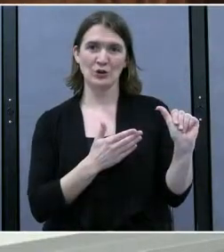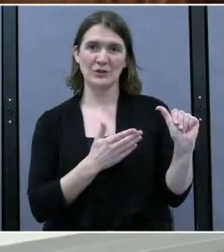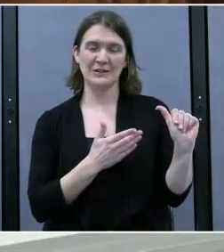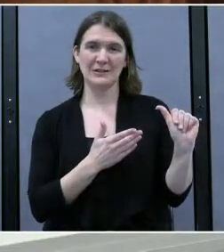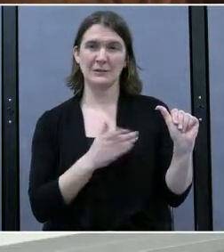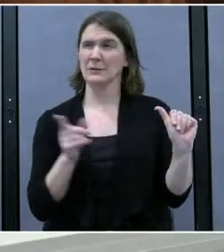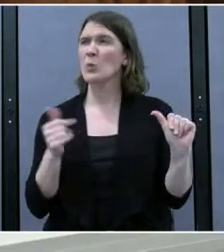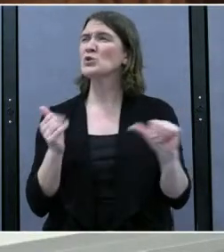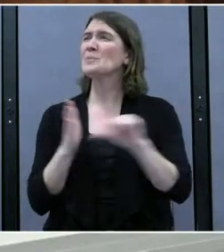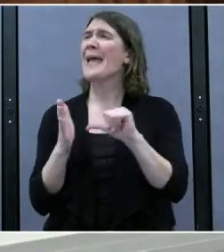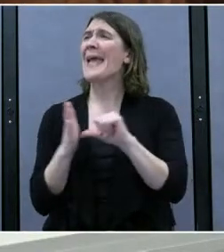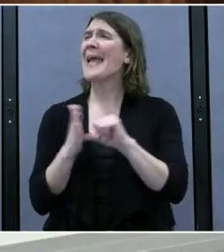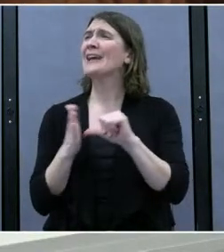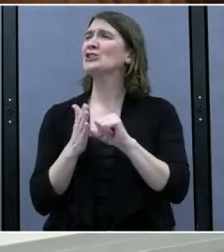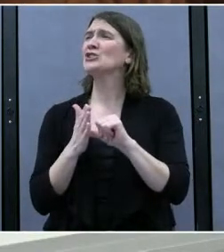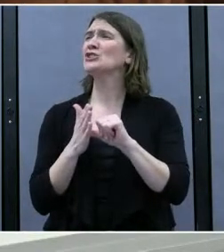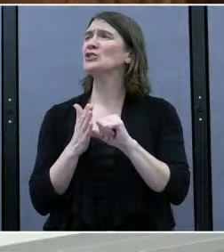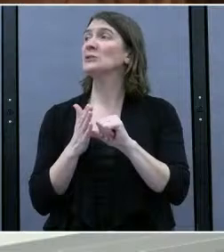on?